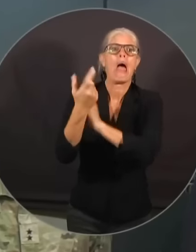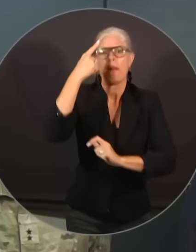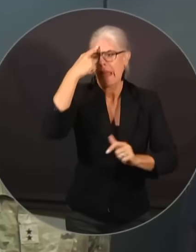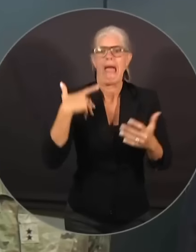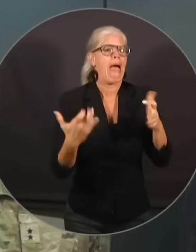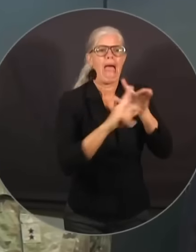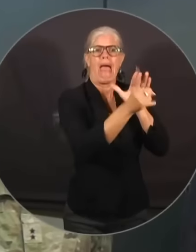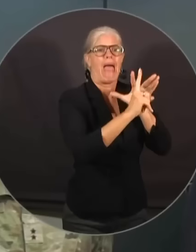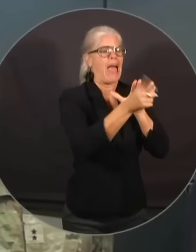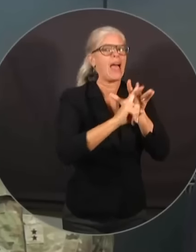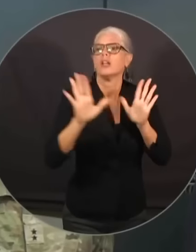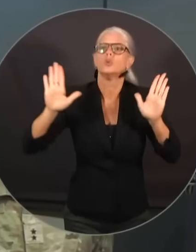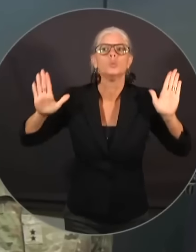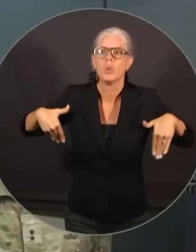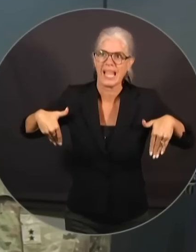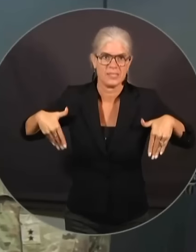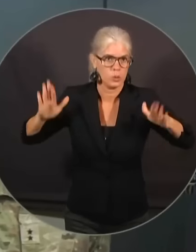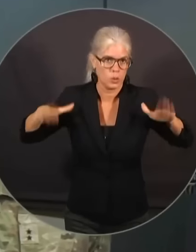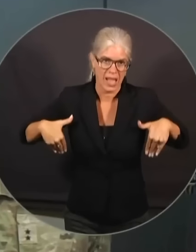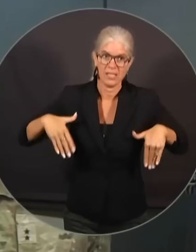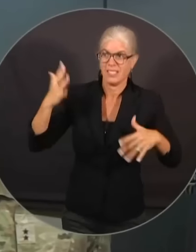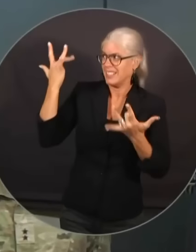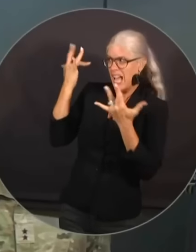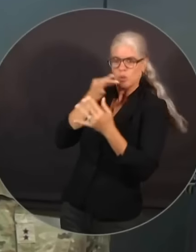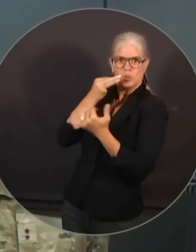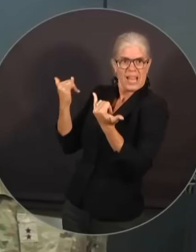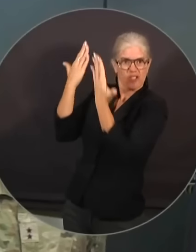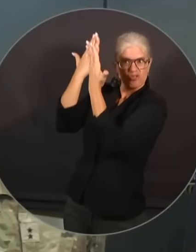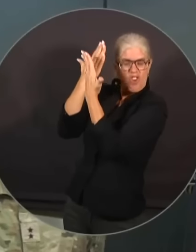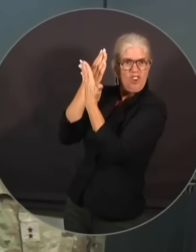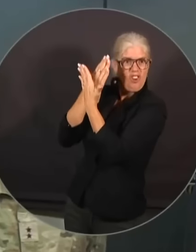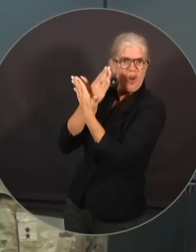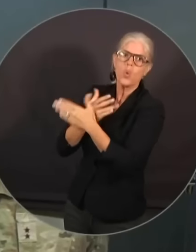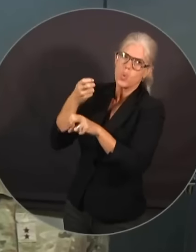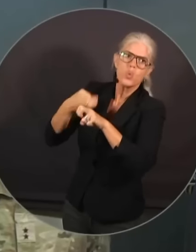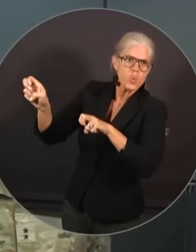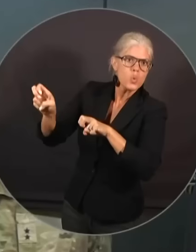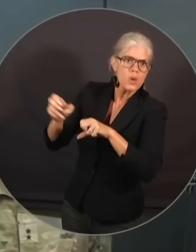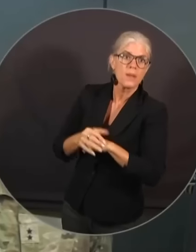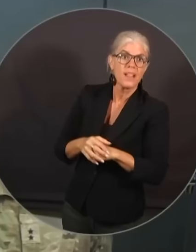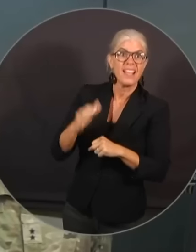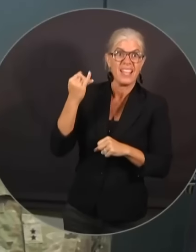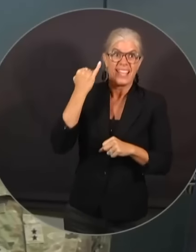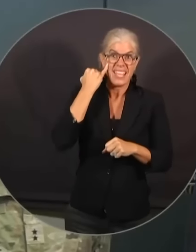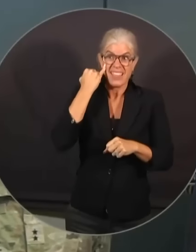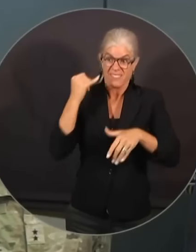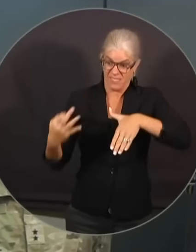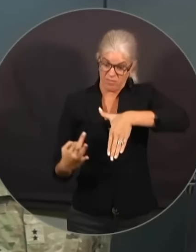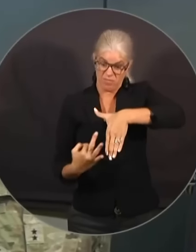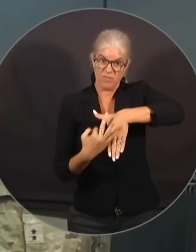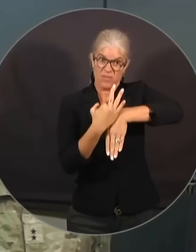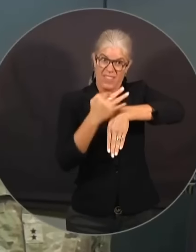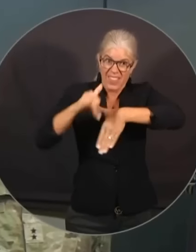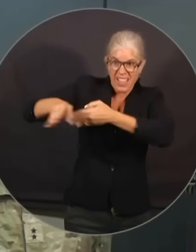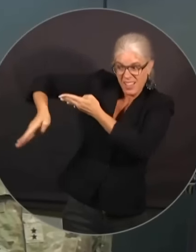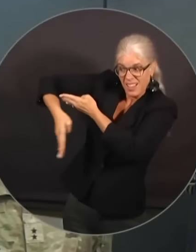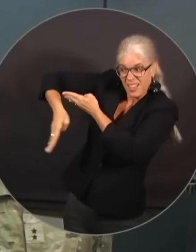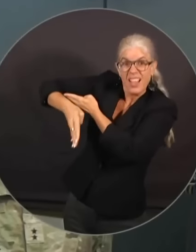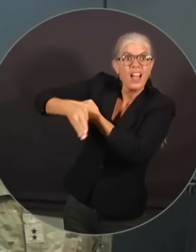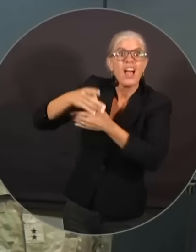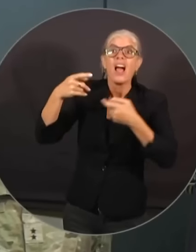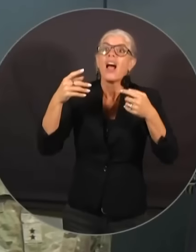governor has mentioned this. It's going to be dark outside. When it starts to make landfall, the street lights, the minimal street lights that we do